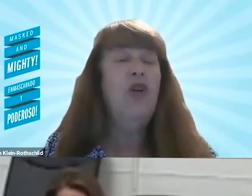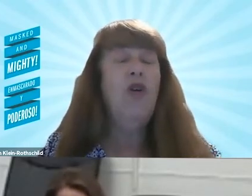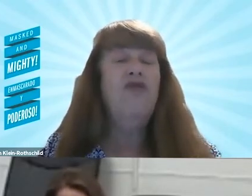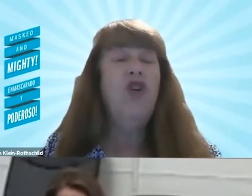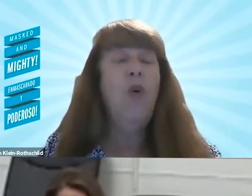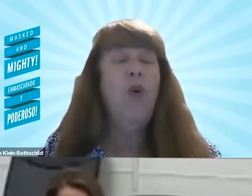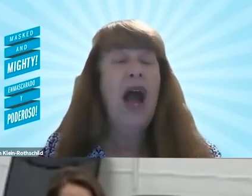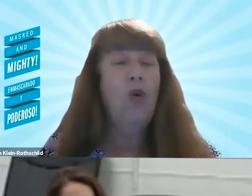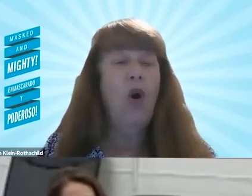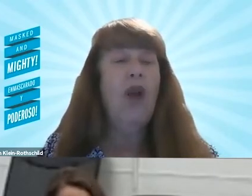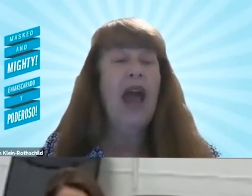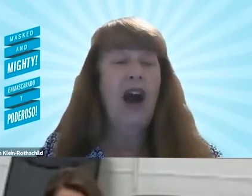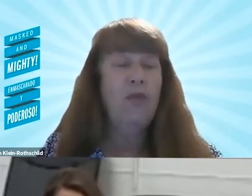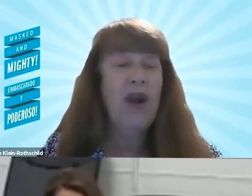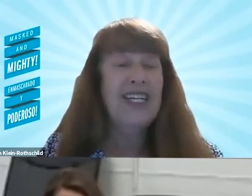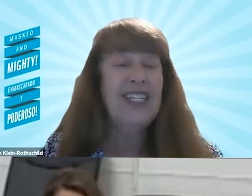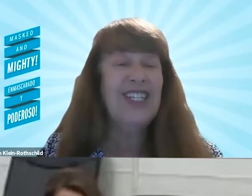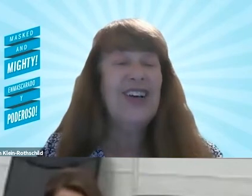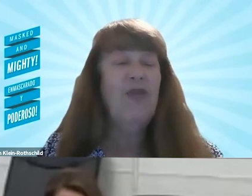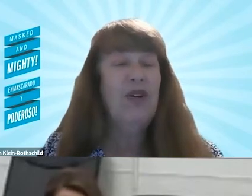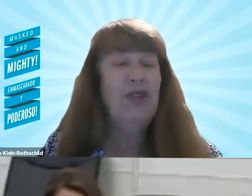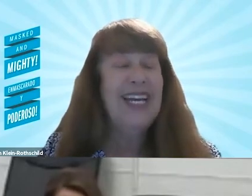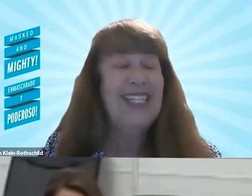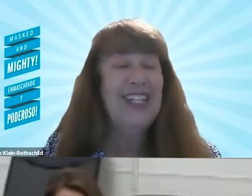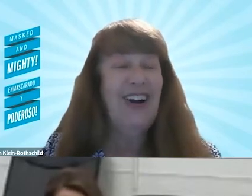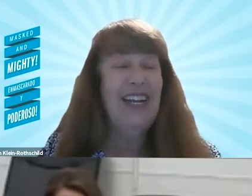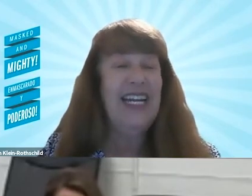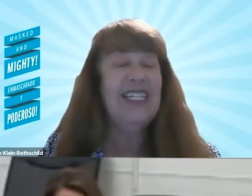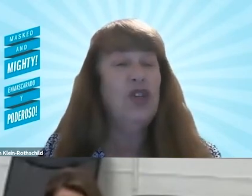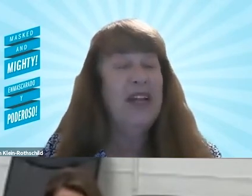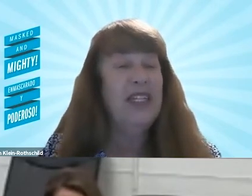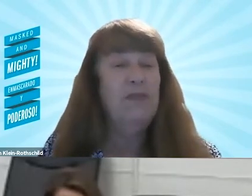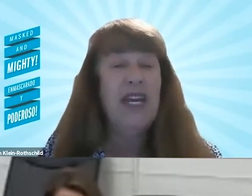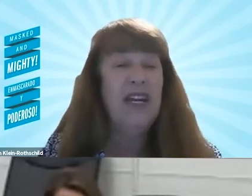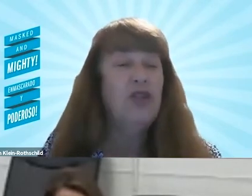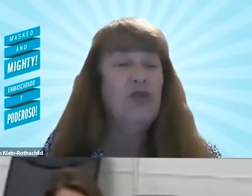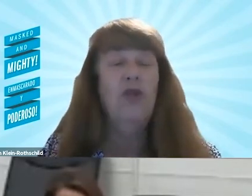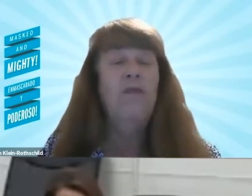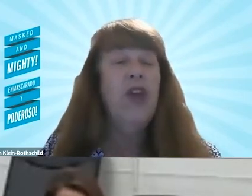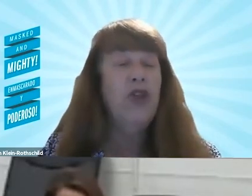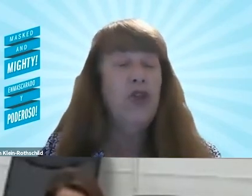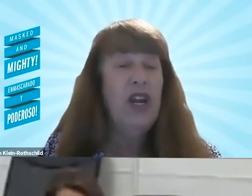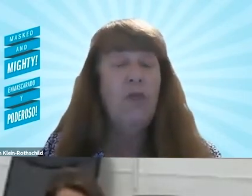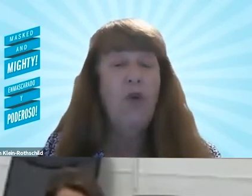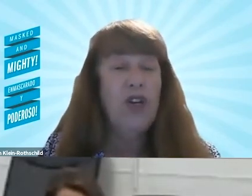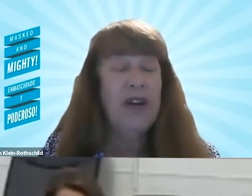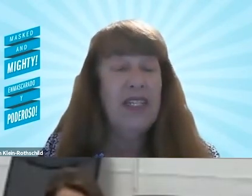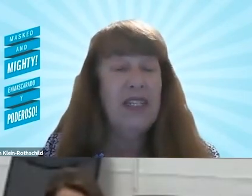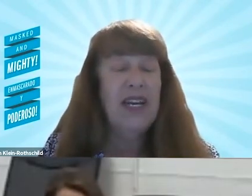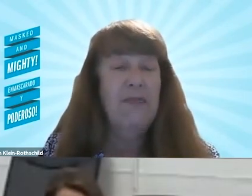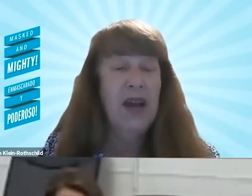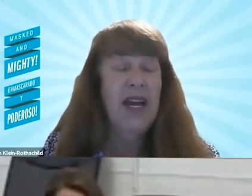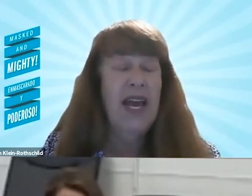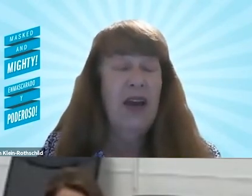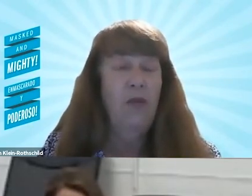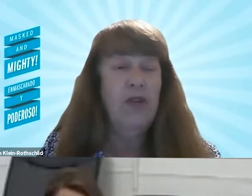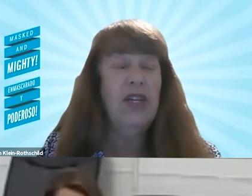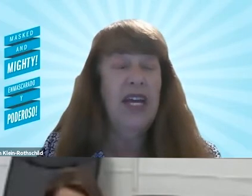I know of no, quote, outbreaks where those cases are linked and transmitted in school, 3 or more